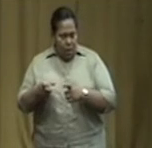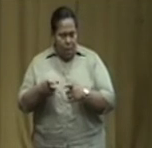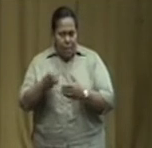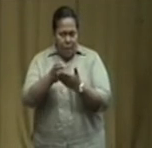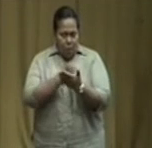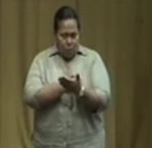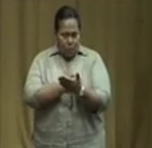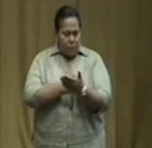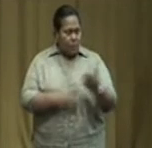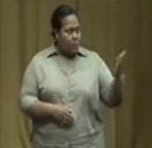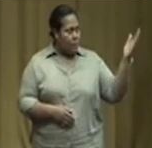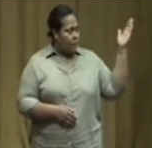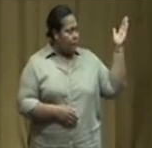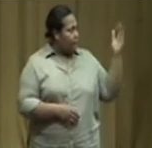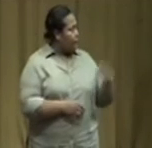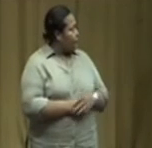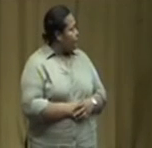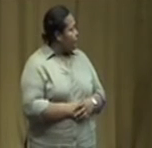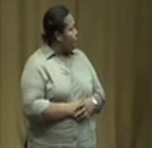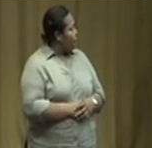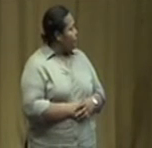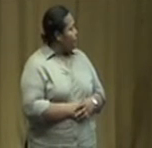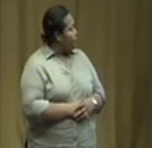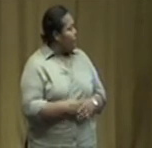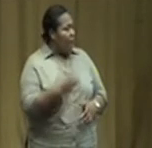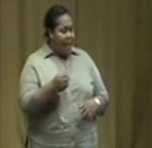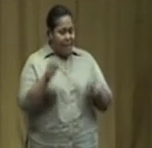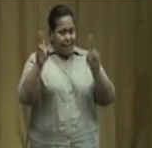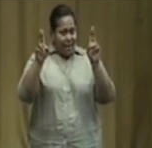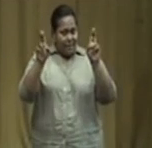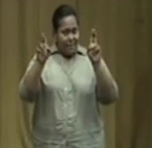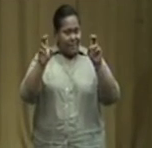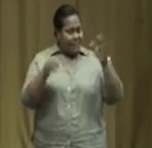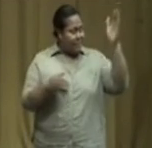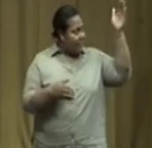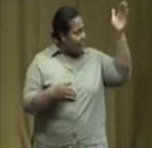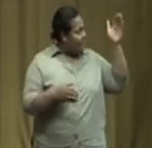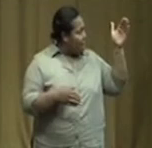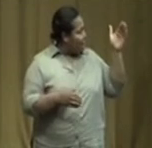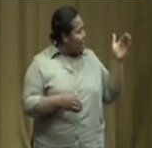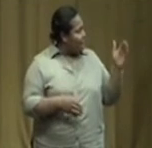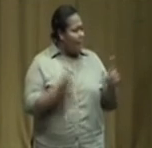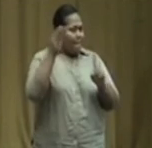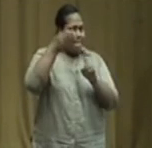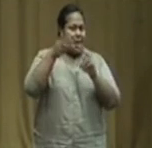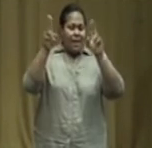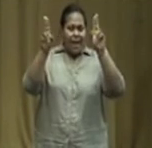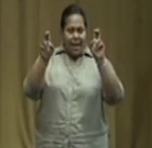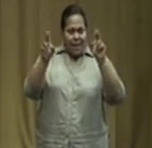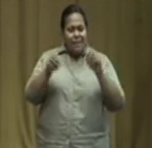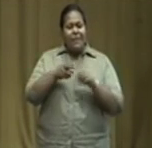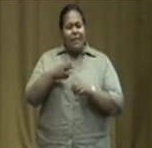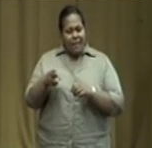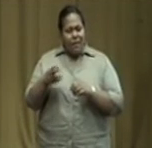of individual pages. You'll see that the headings there, it's just a structured bullet list, right? They're the main headings of the top